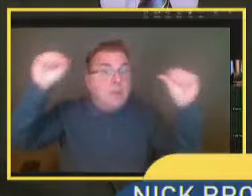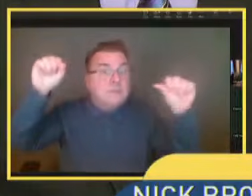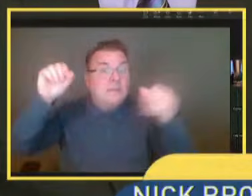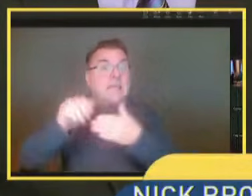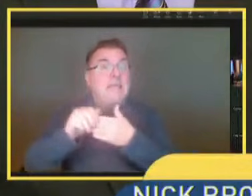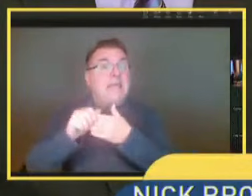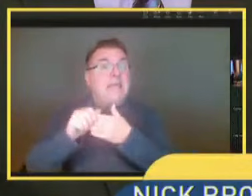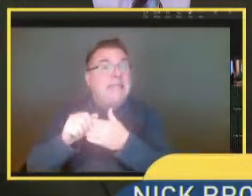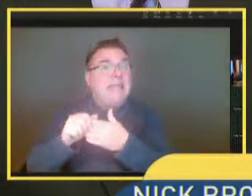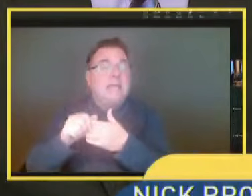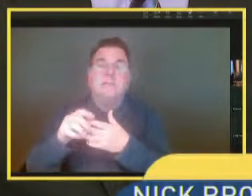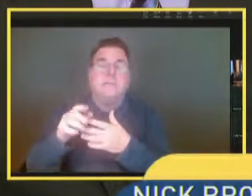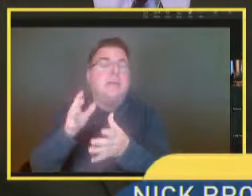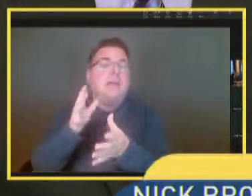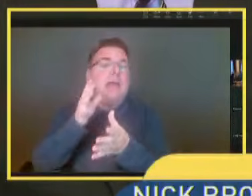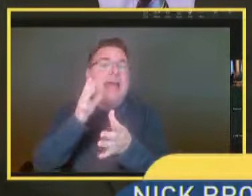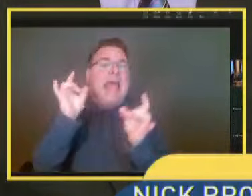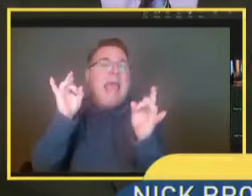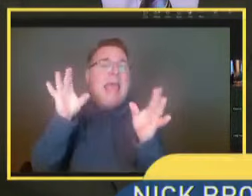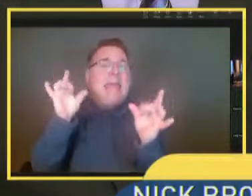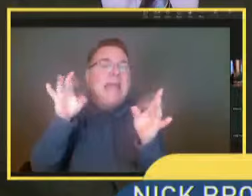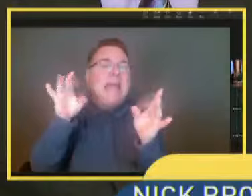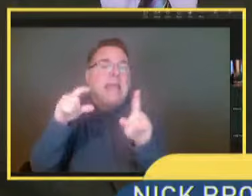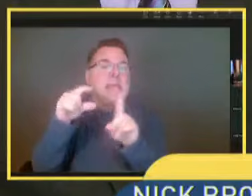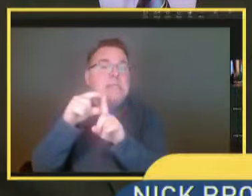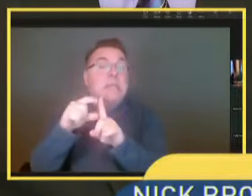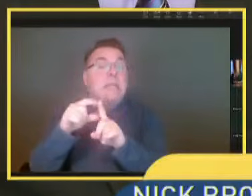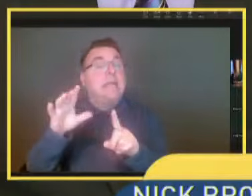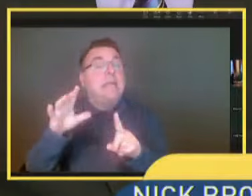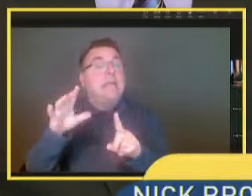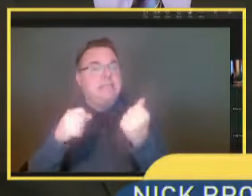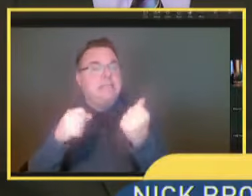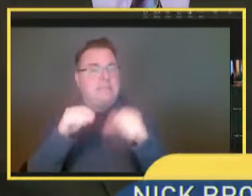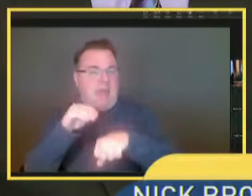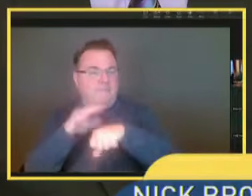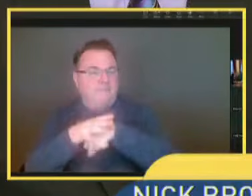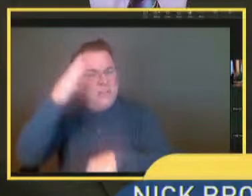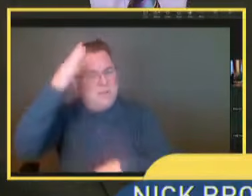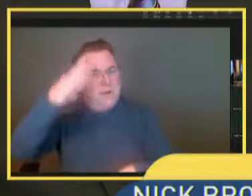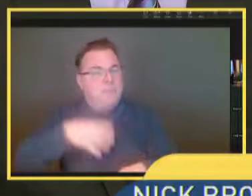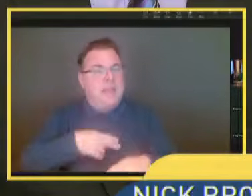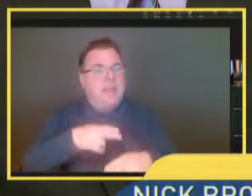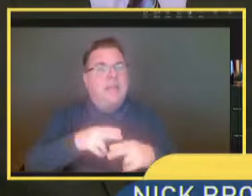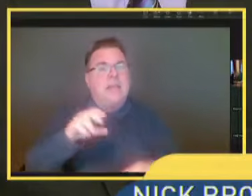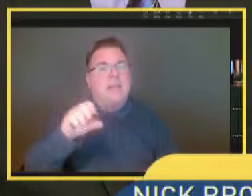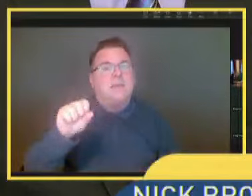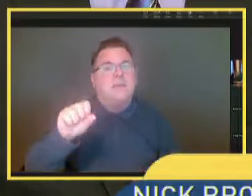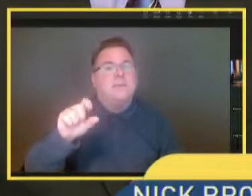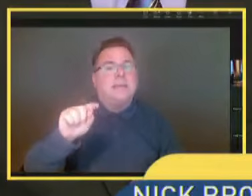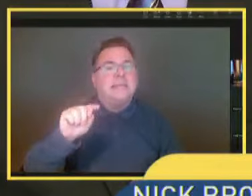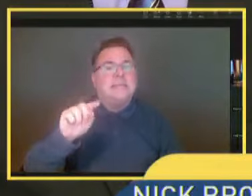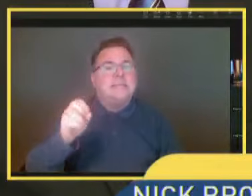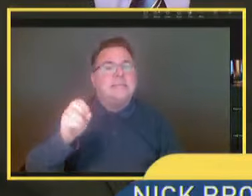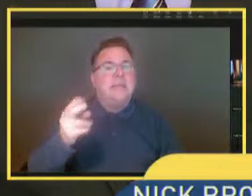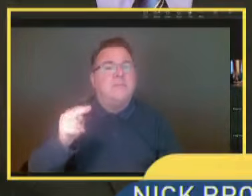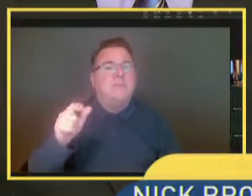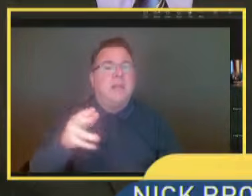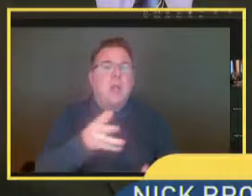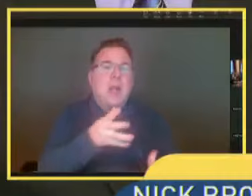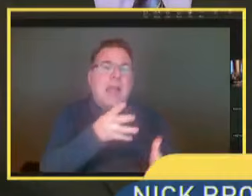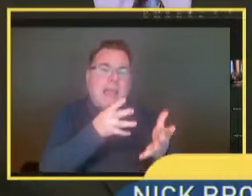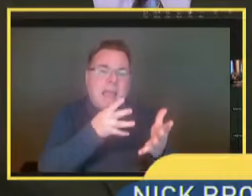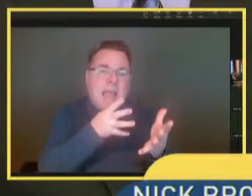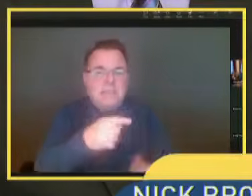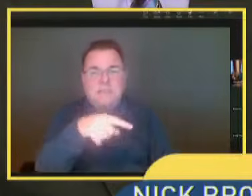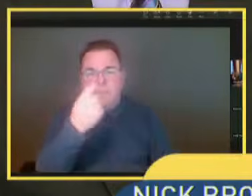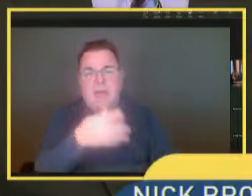that he does, that his close advisor, Stephen Miller, spews racism on a regular basis, and that is what happens when the head